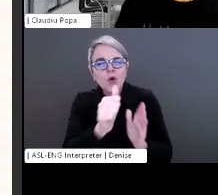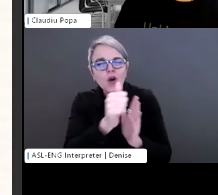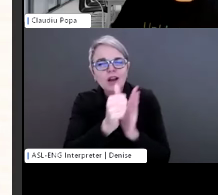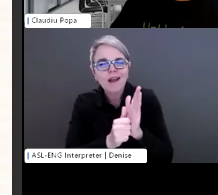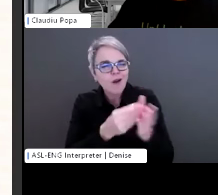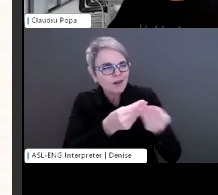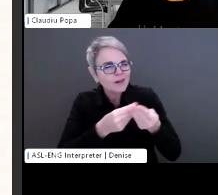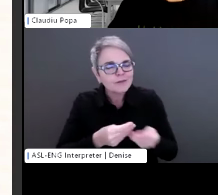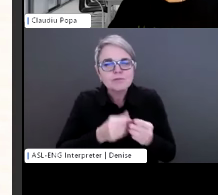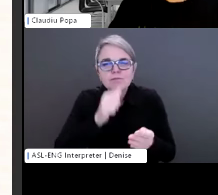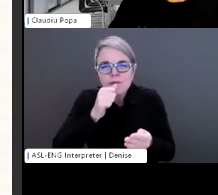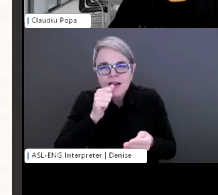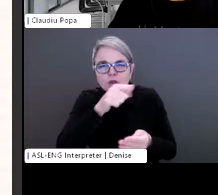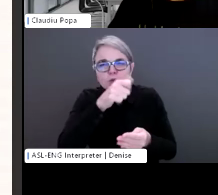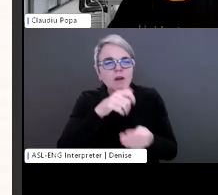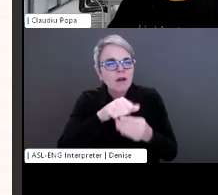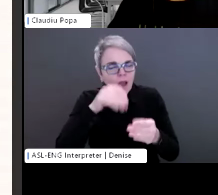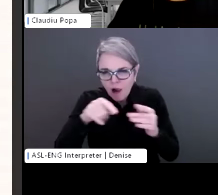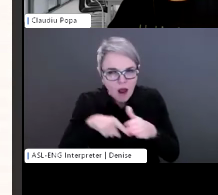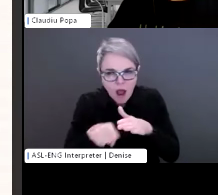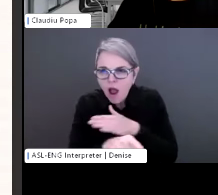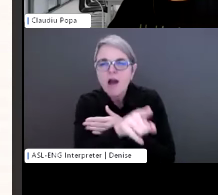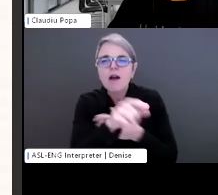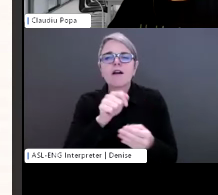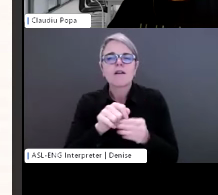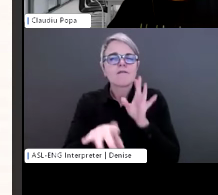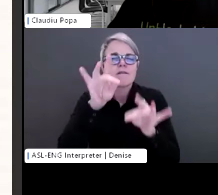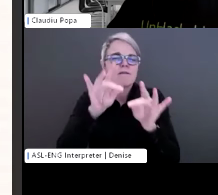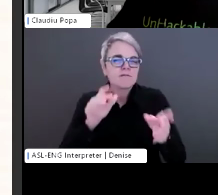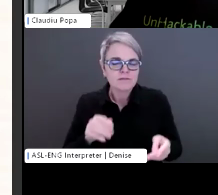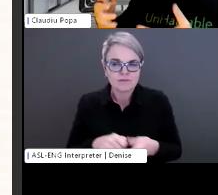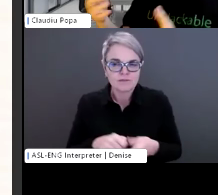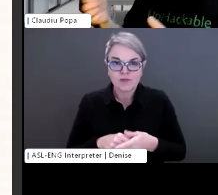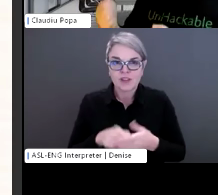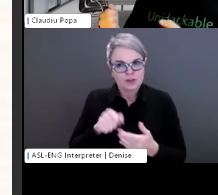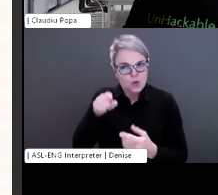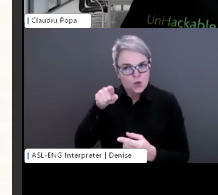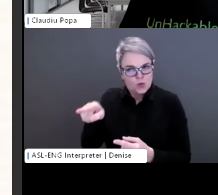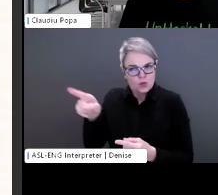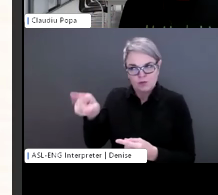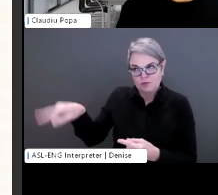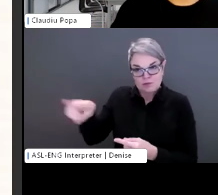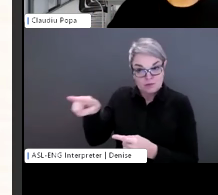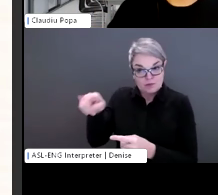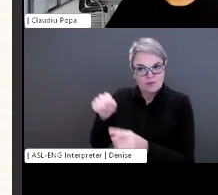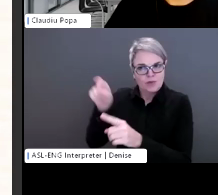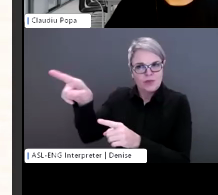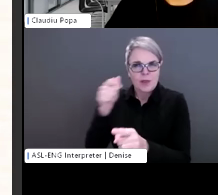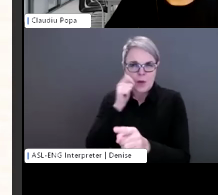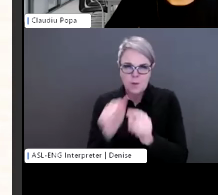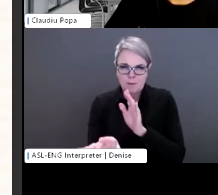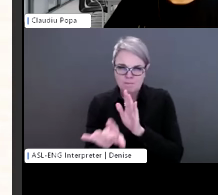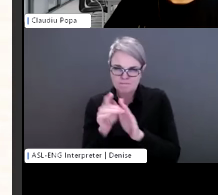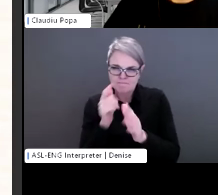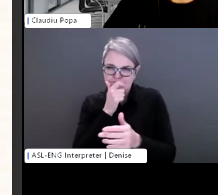well, that's going to be how those potential victims are going